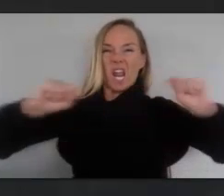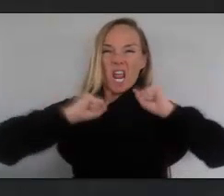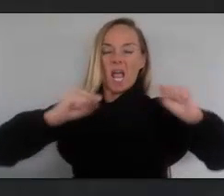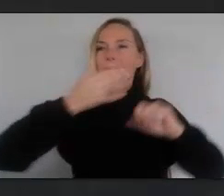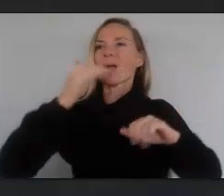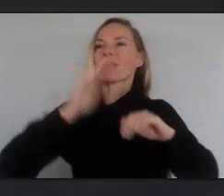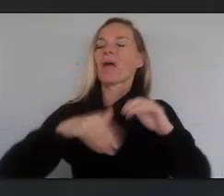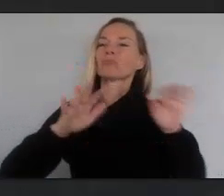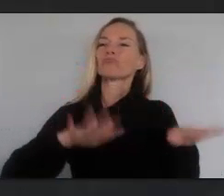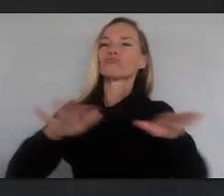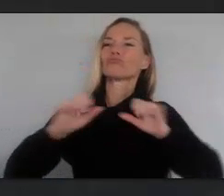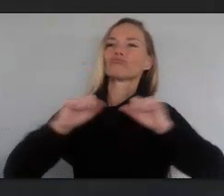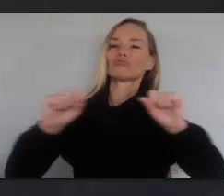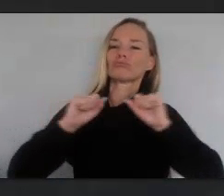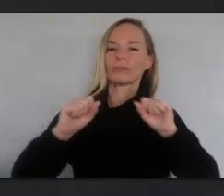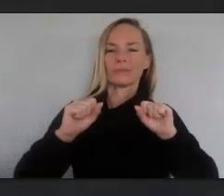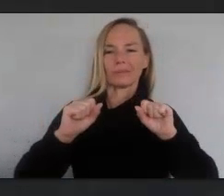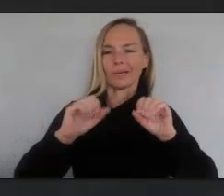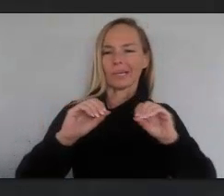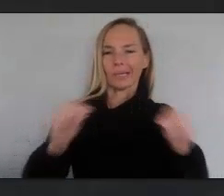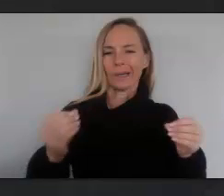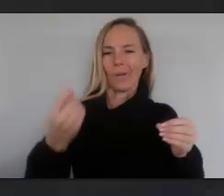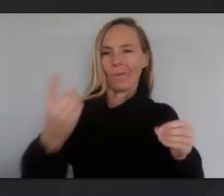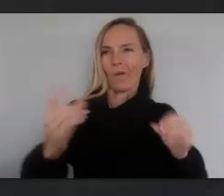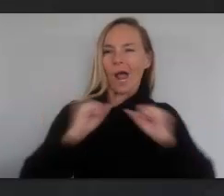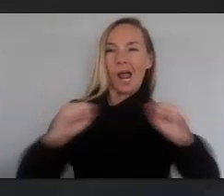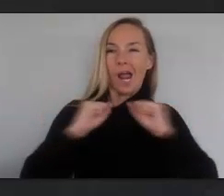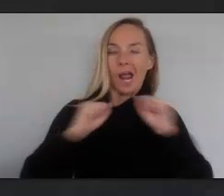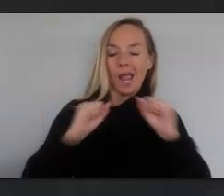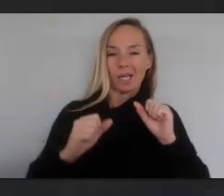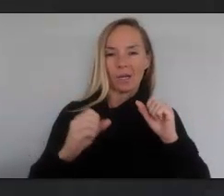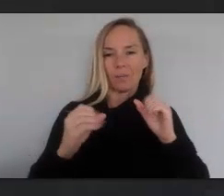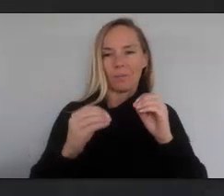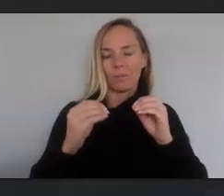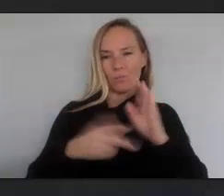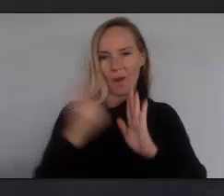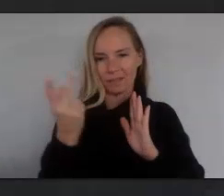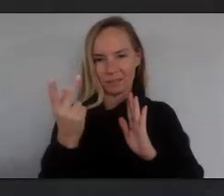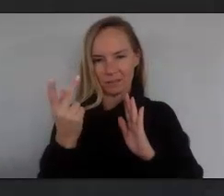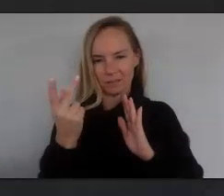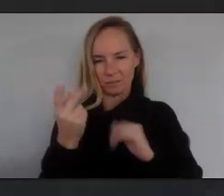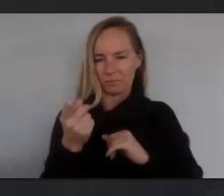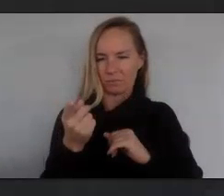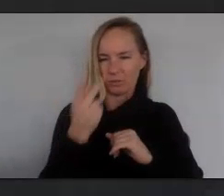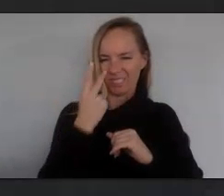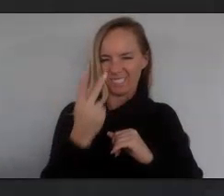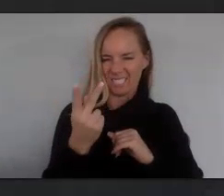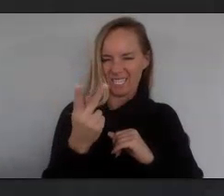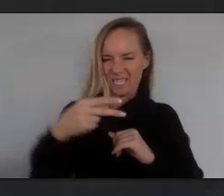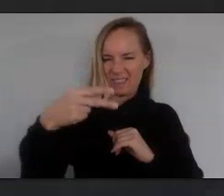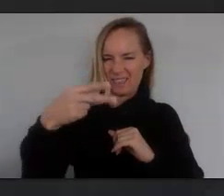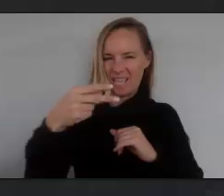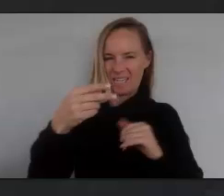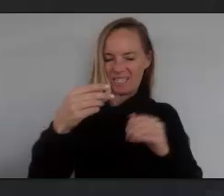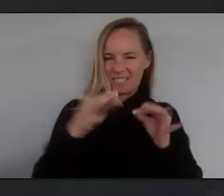exercise, but almost no one does a strenuous routine twice. Do you see how each part of that sentence contradicts the other?